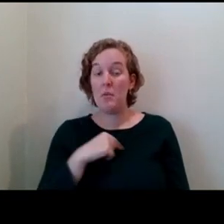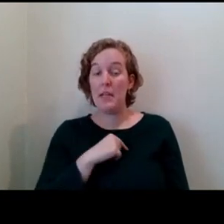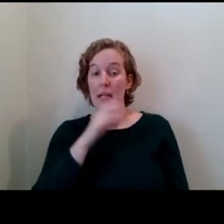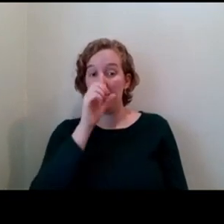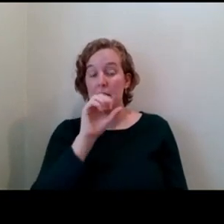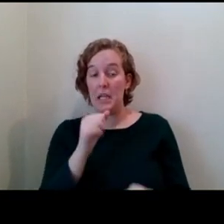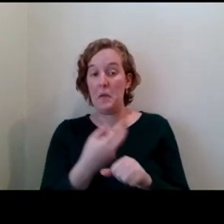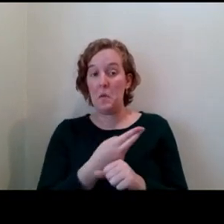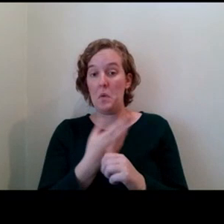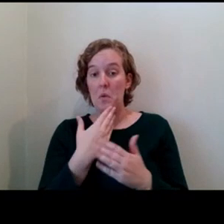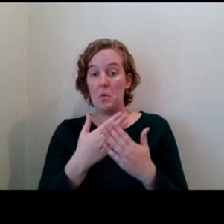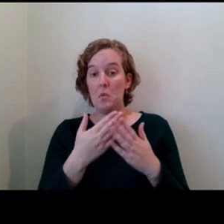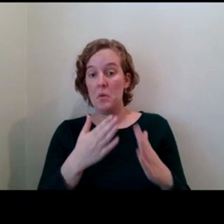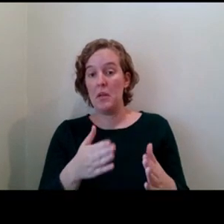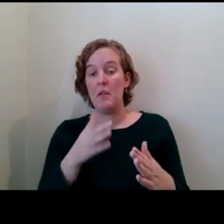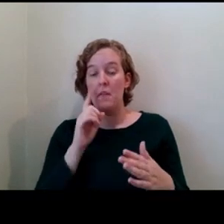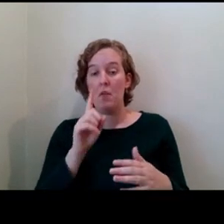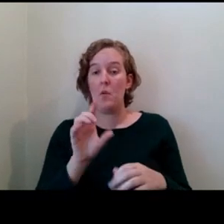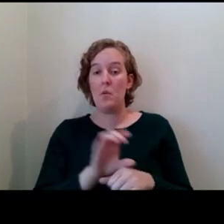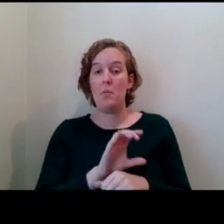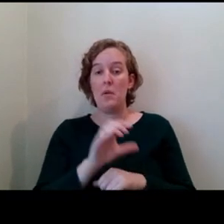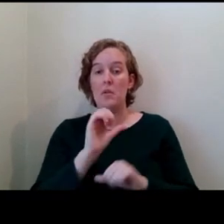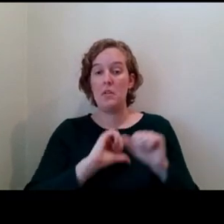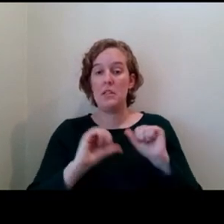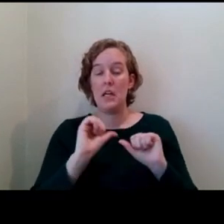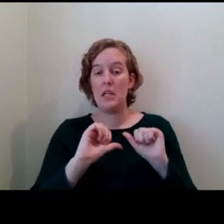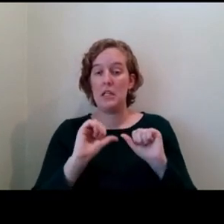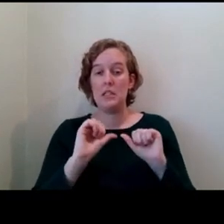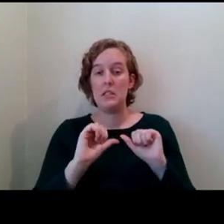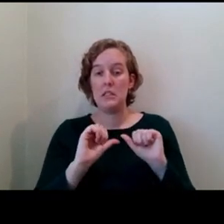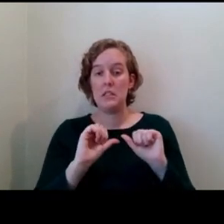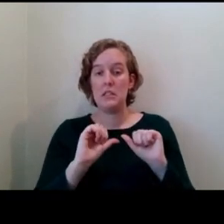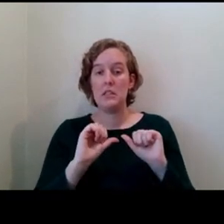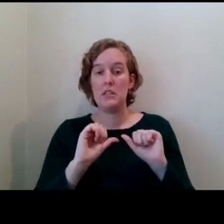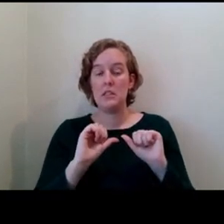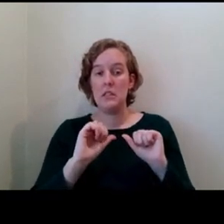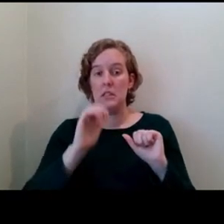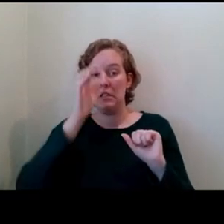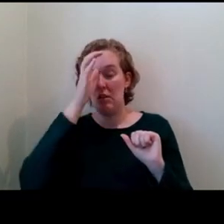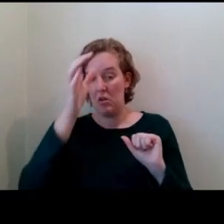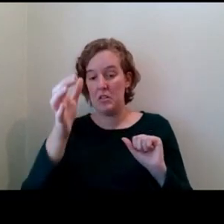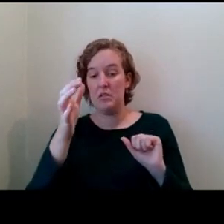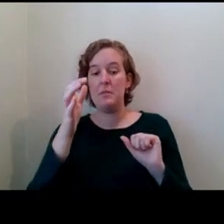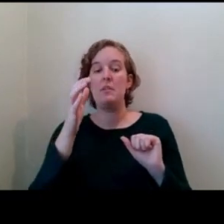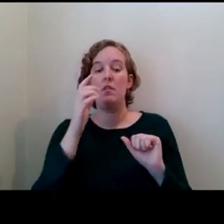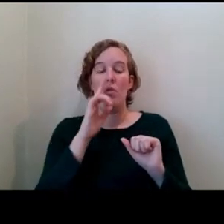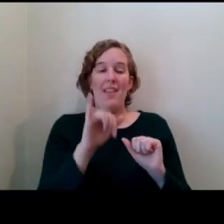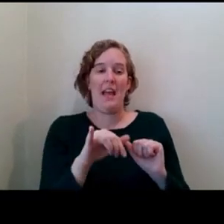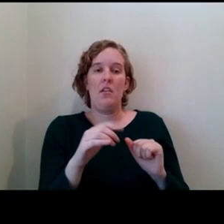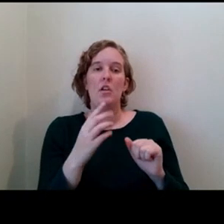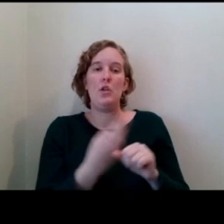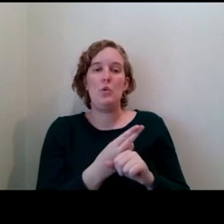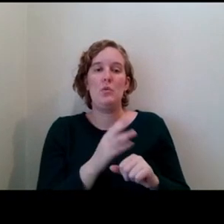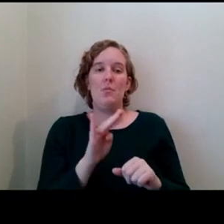to learn computer science concepts by 25 million children.